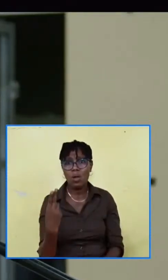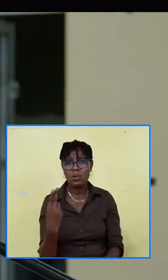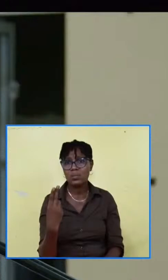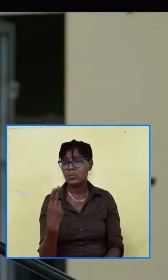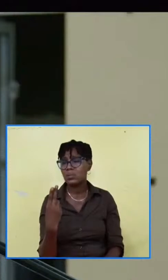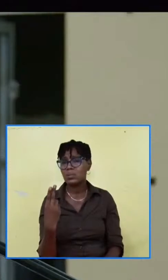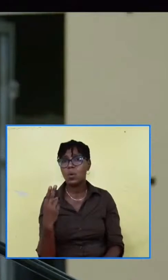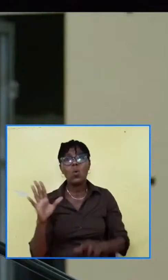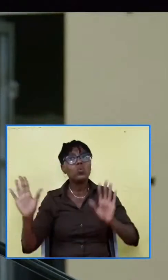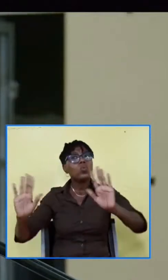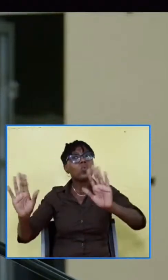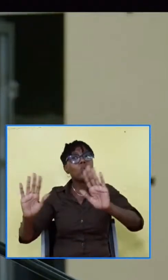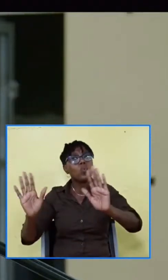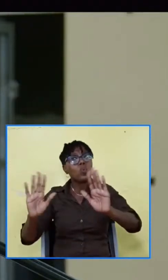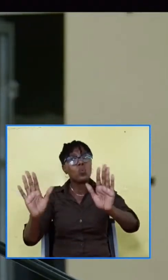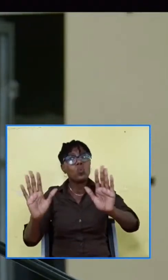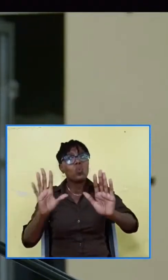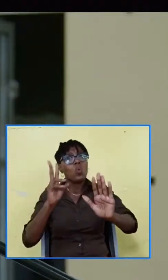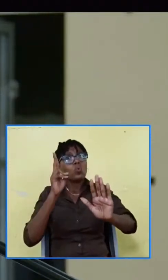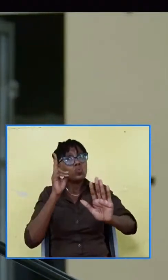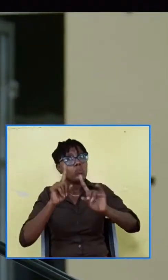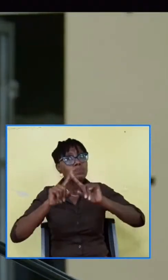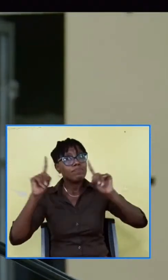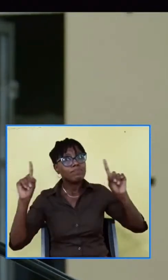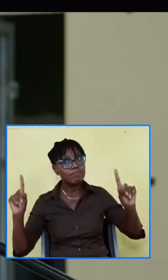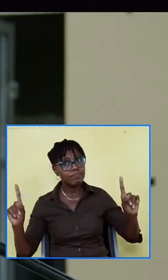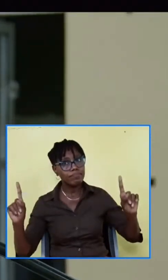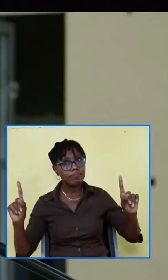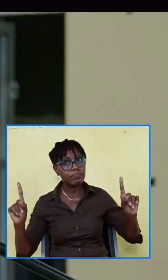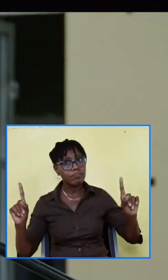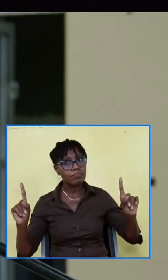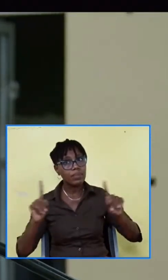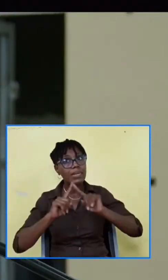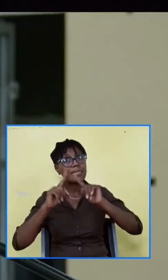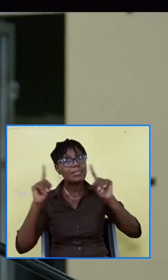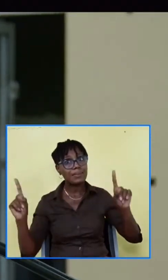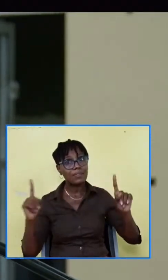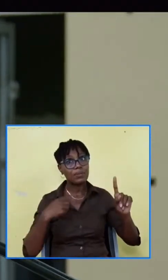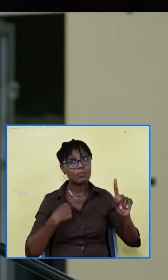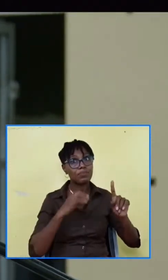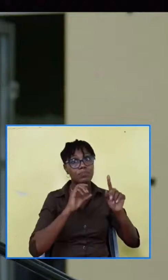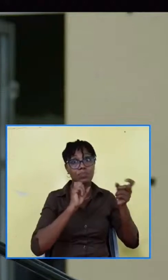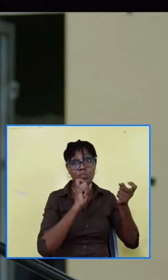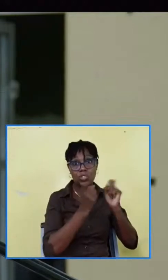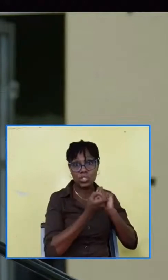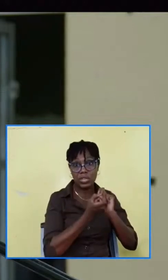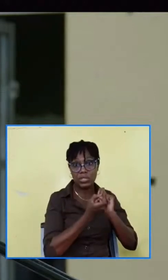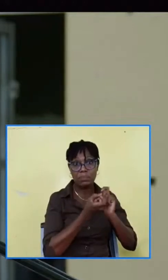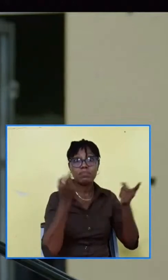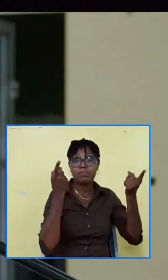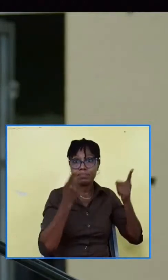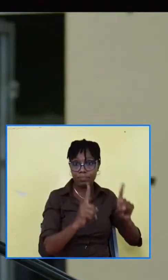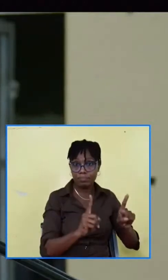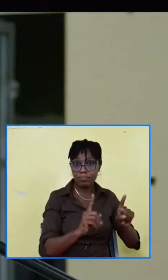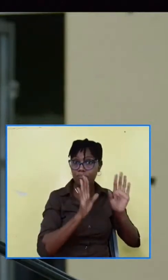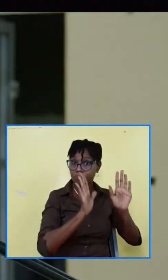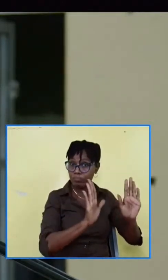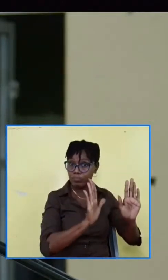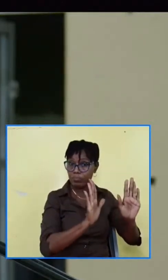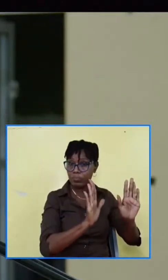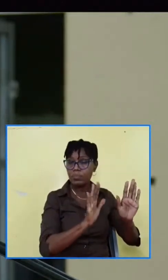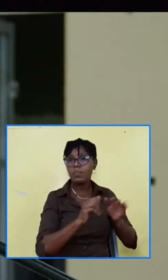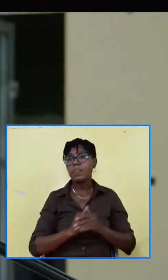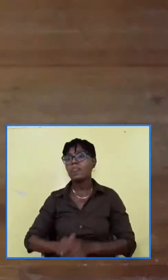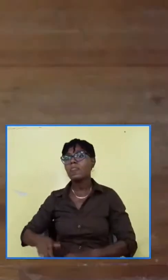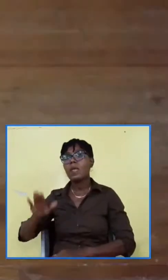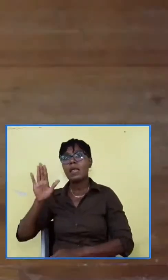no. Two different things. Two different things. No, the change occurred. Right. That's a different story. That's one story. Right. The